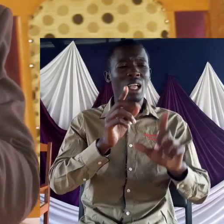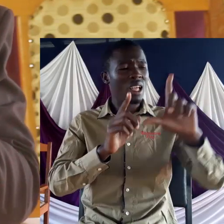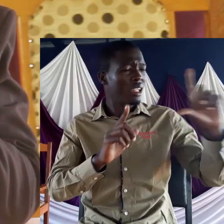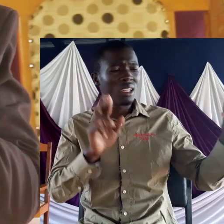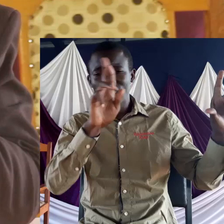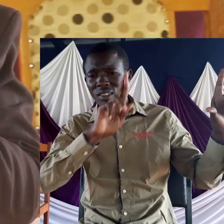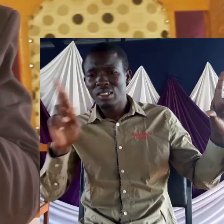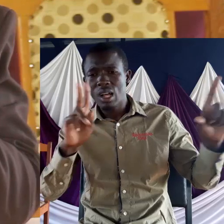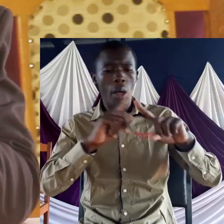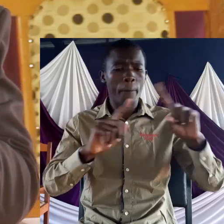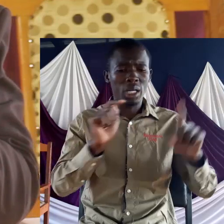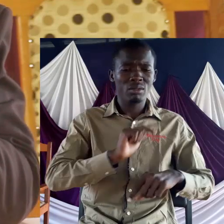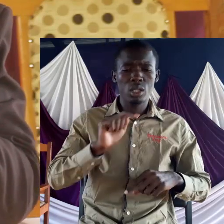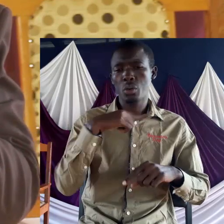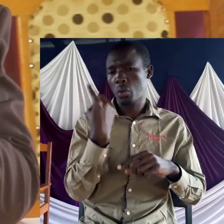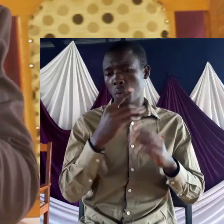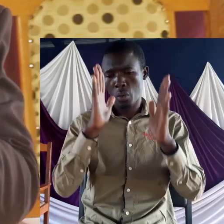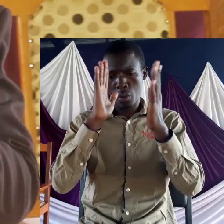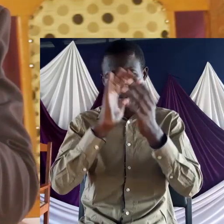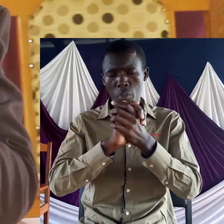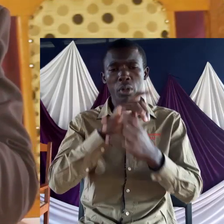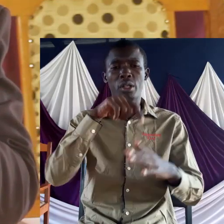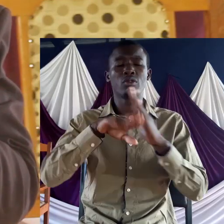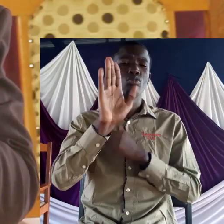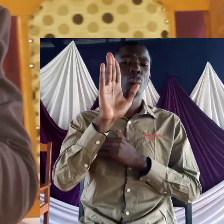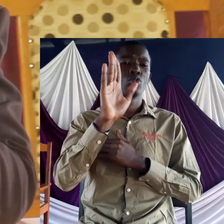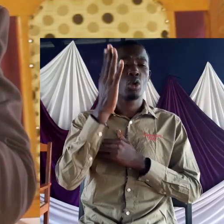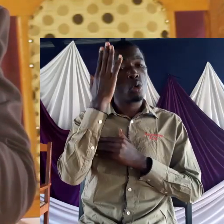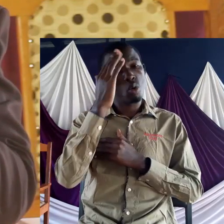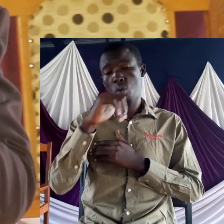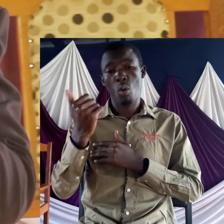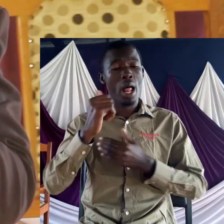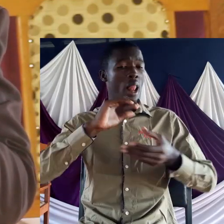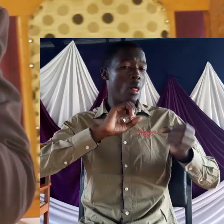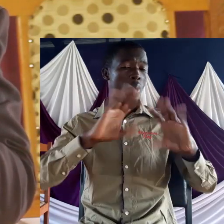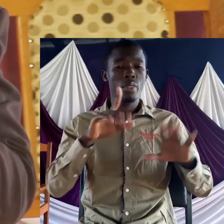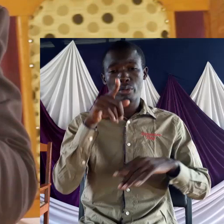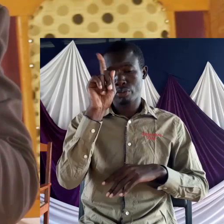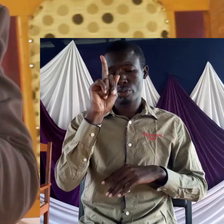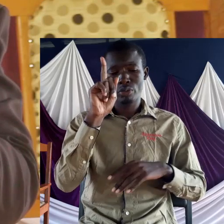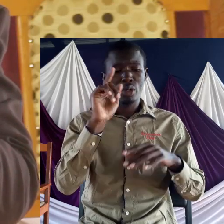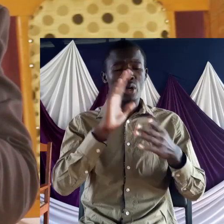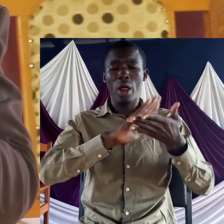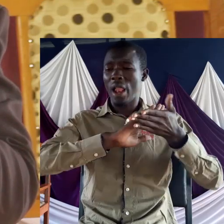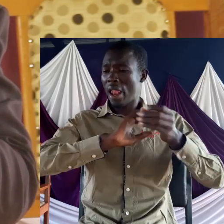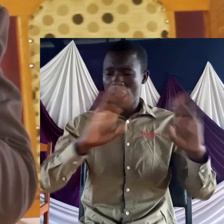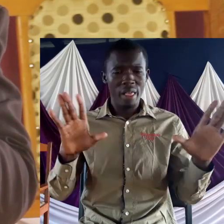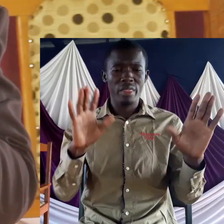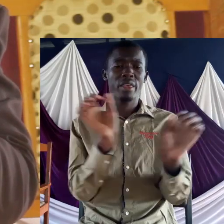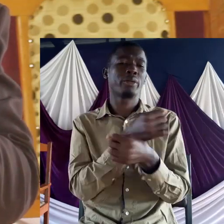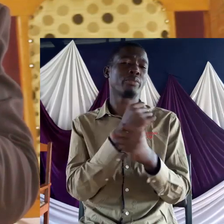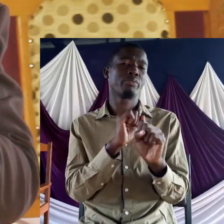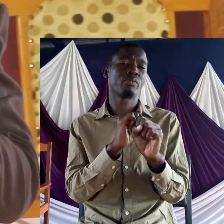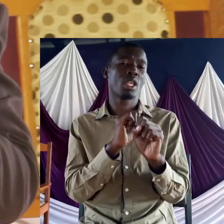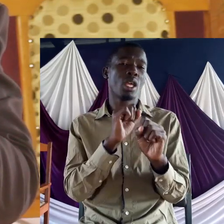us who believe in you, we know without you, nothing shall come into accomplishment. As we prepare to